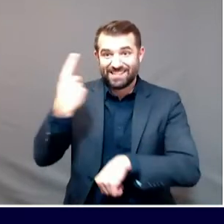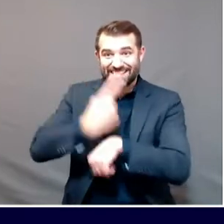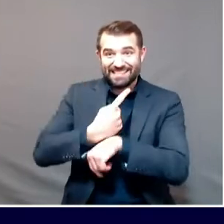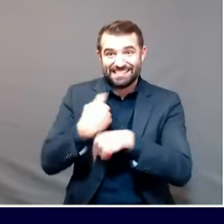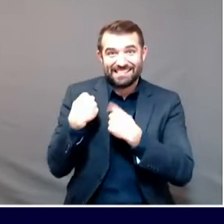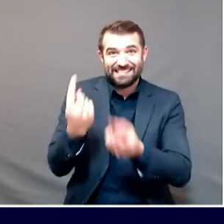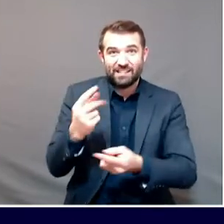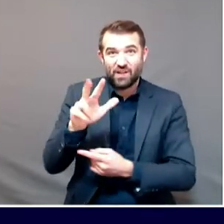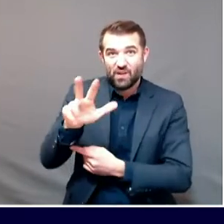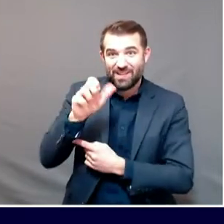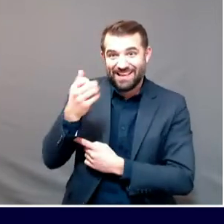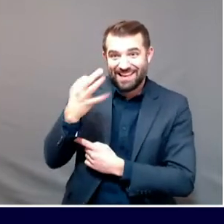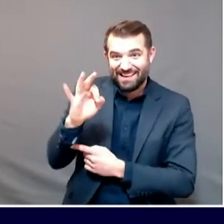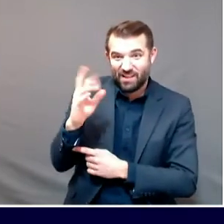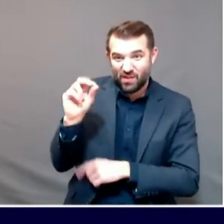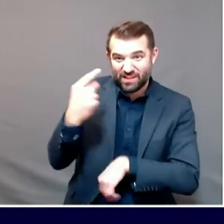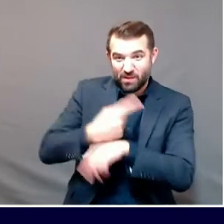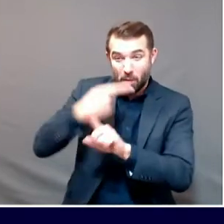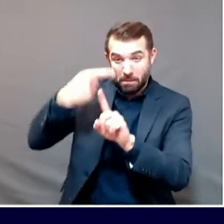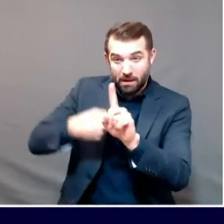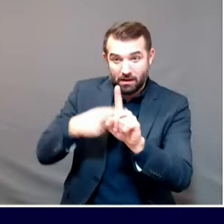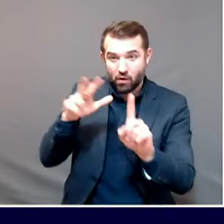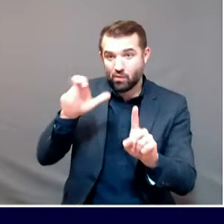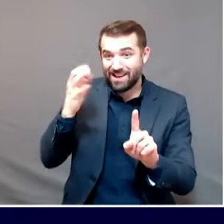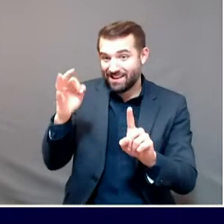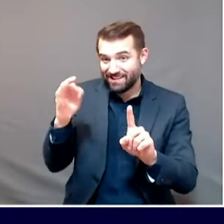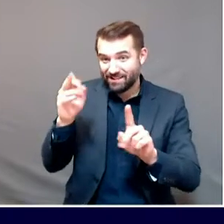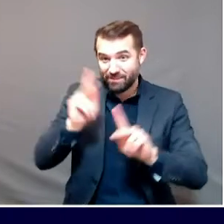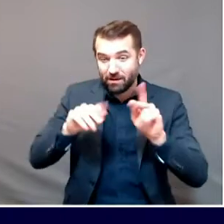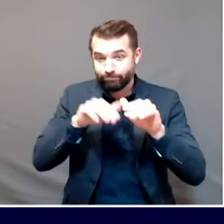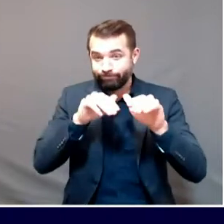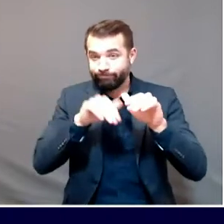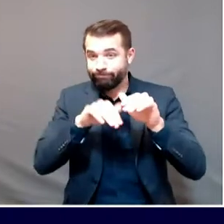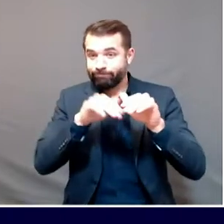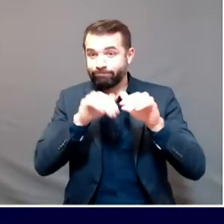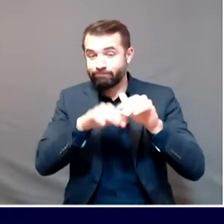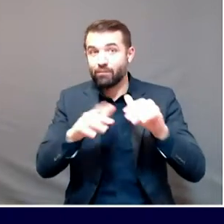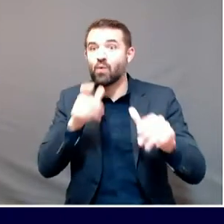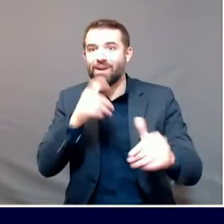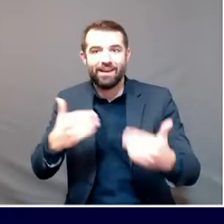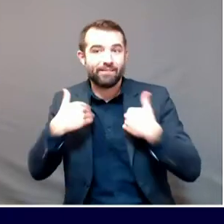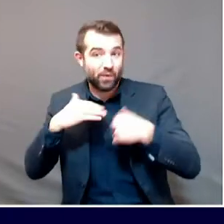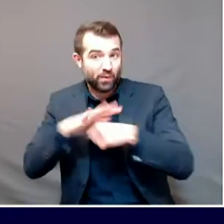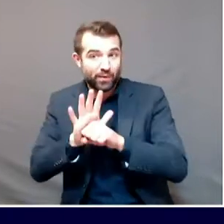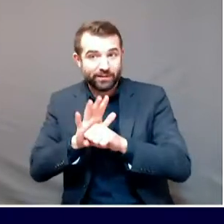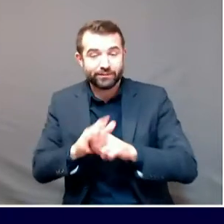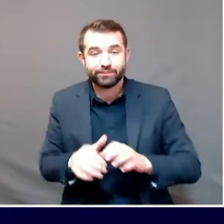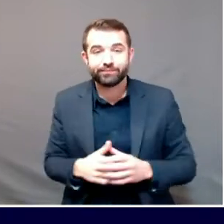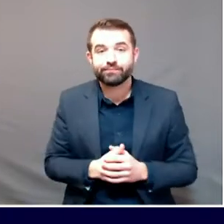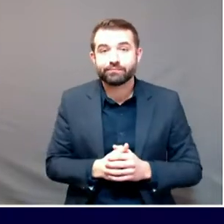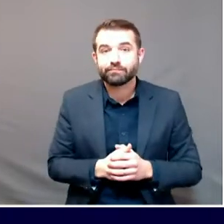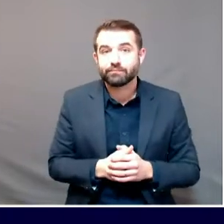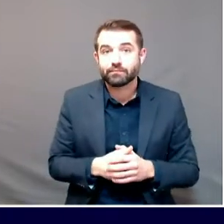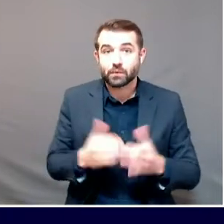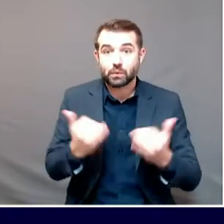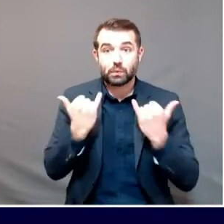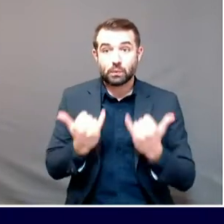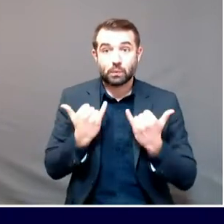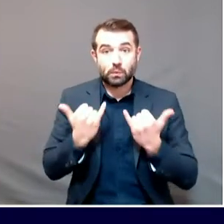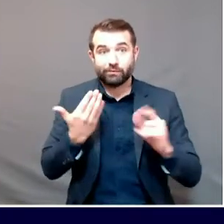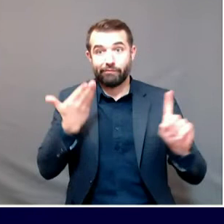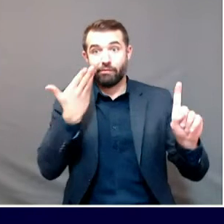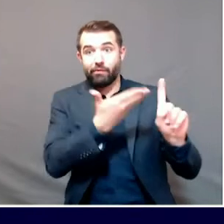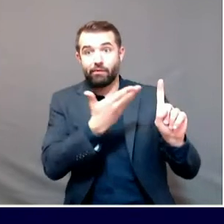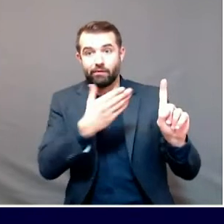319 people have been hospitalized in Maine with COVID-19. And at this very moment,